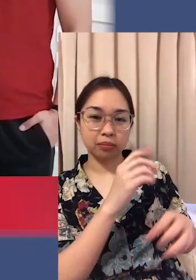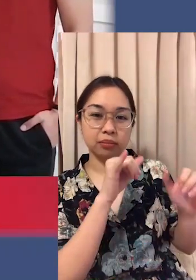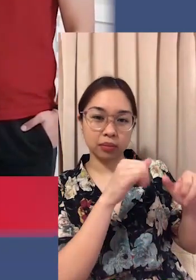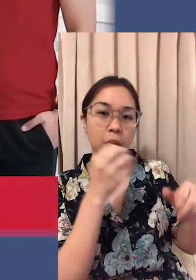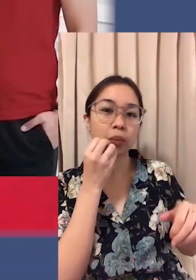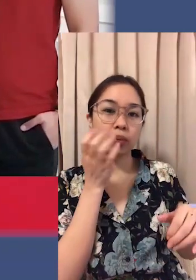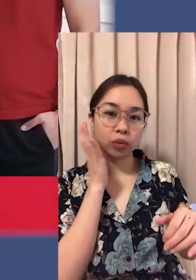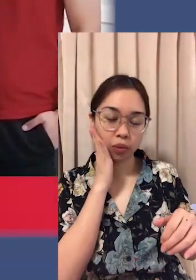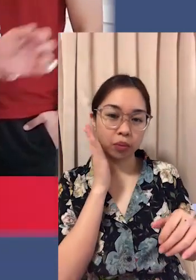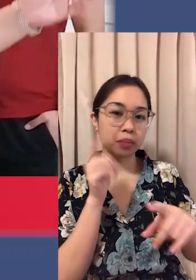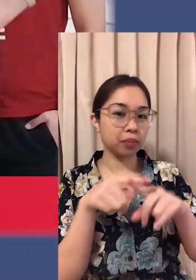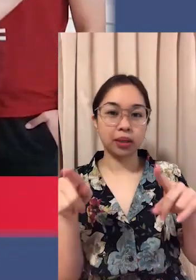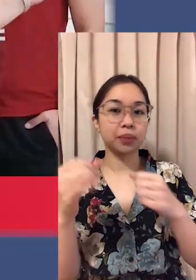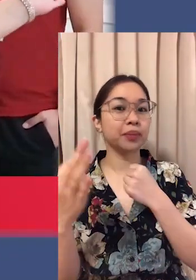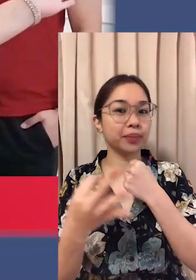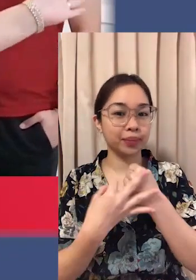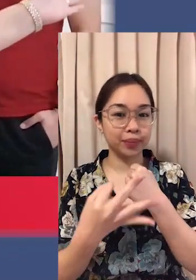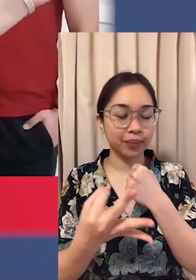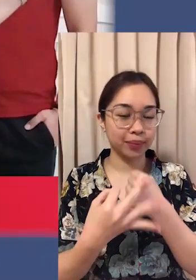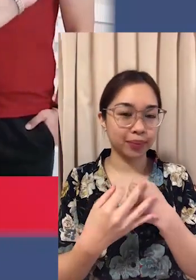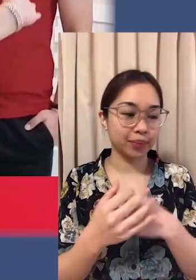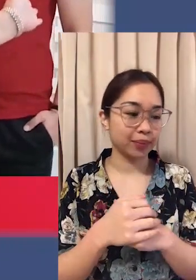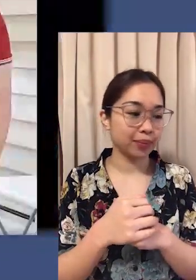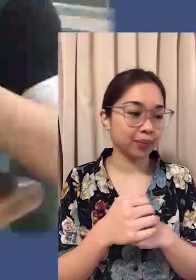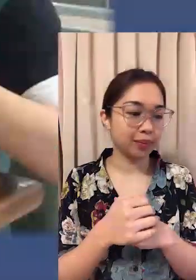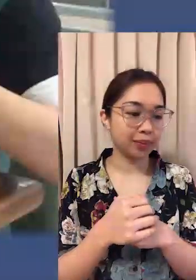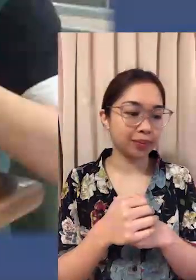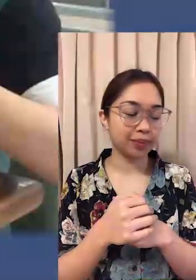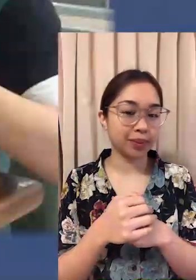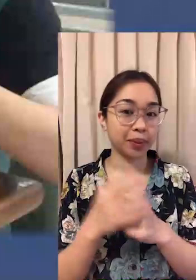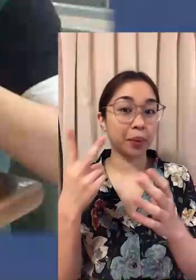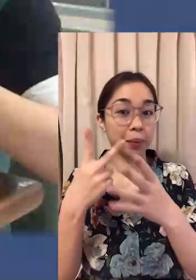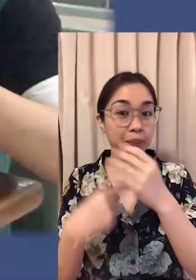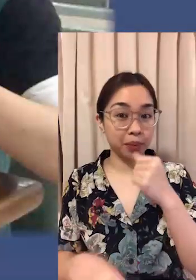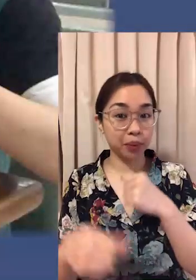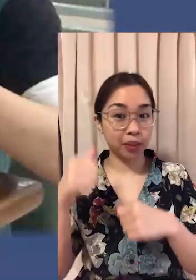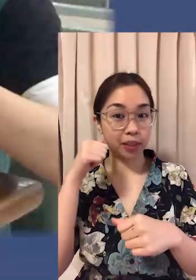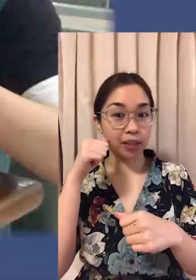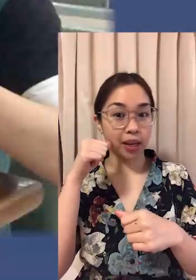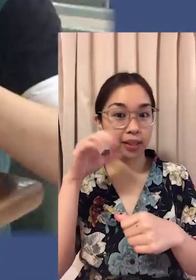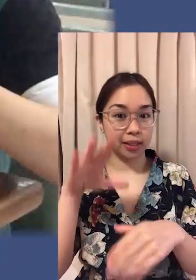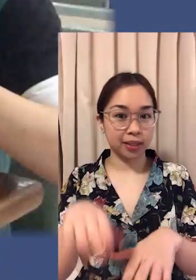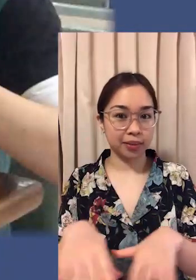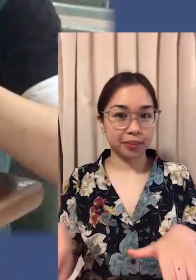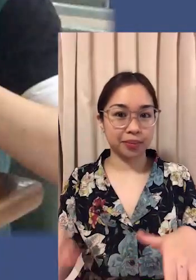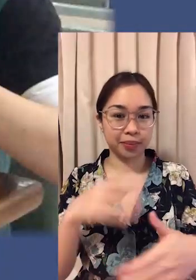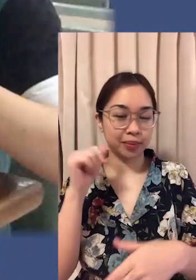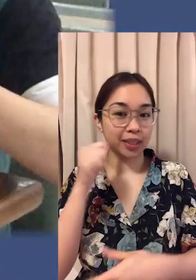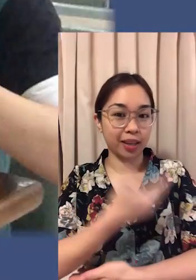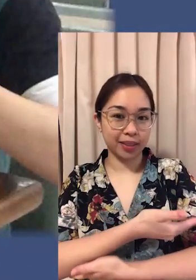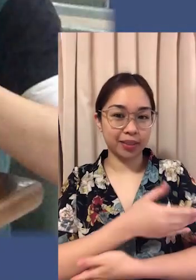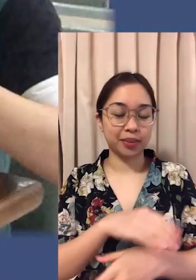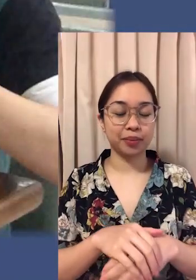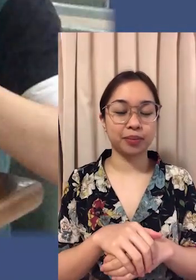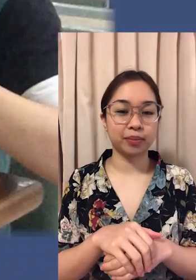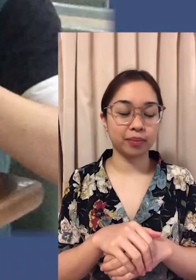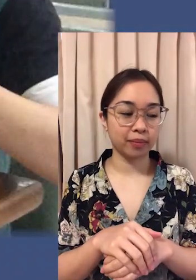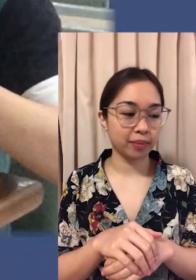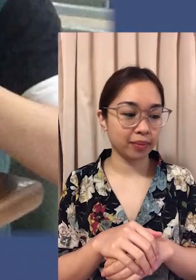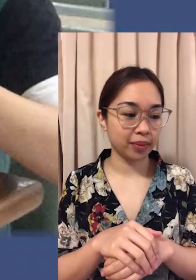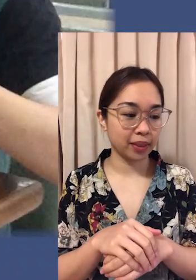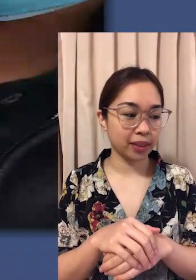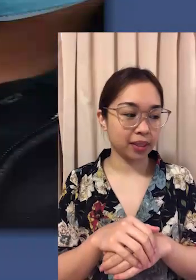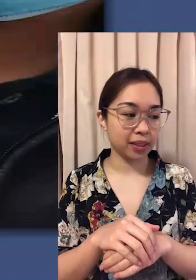kasi po ang aming pangalawang anak, si Patrick at si Richard, sila po ay nag-work essential po ang kanilang trabaho. Lalo